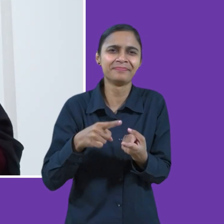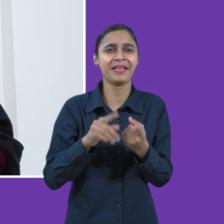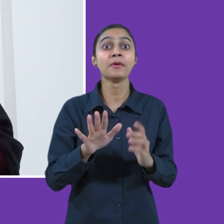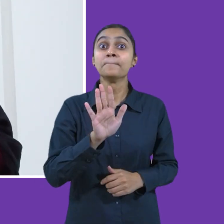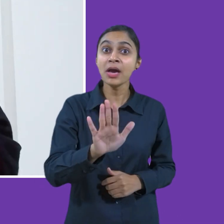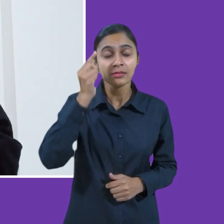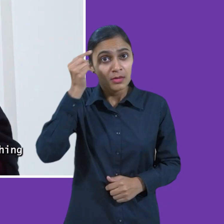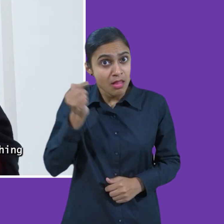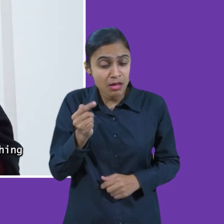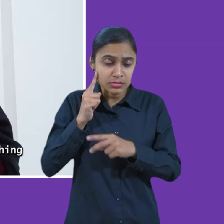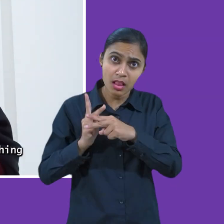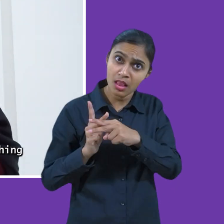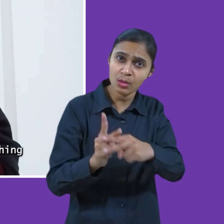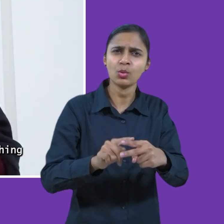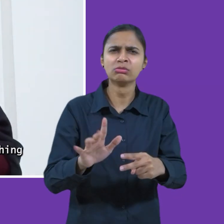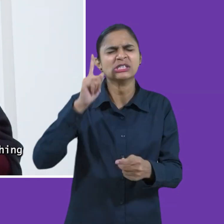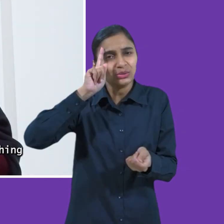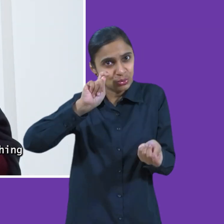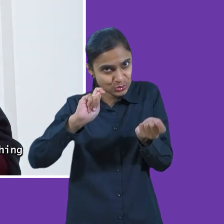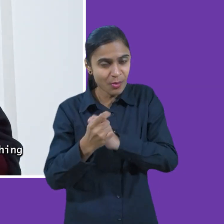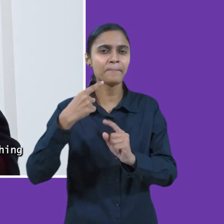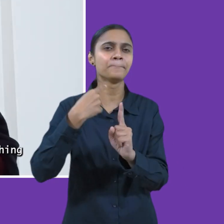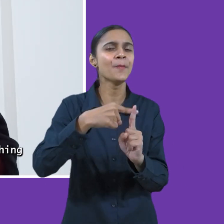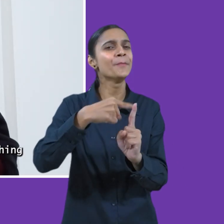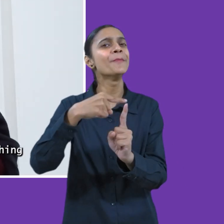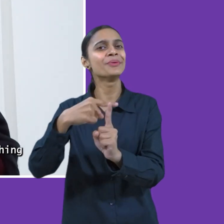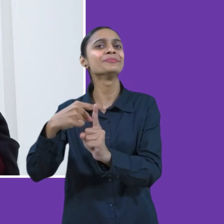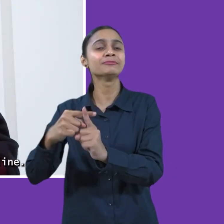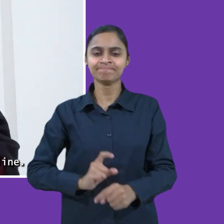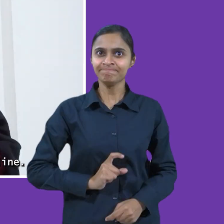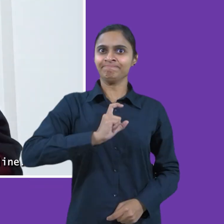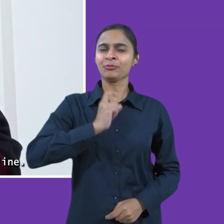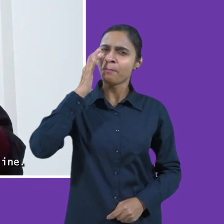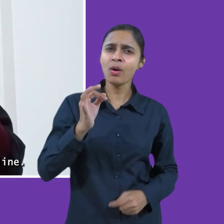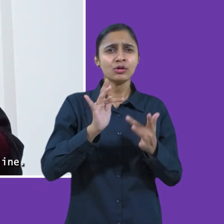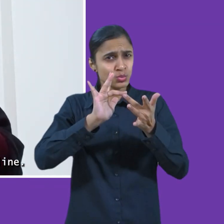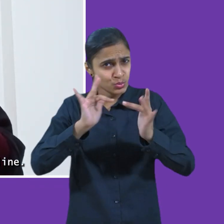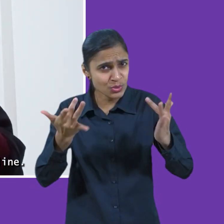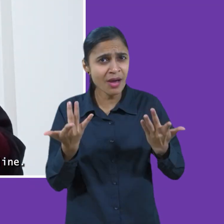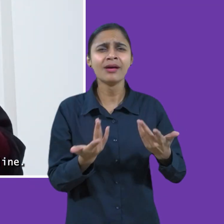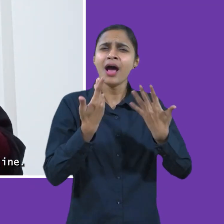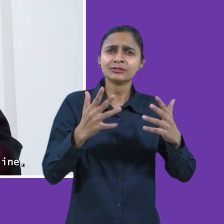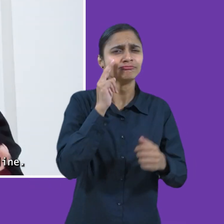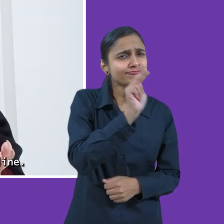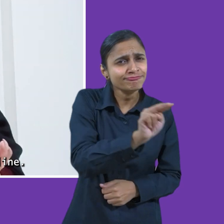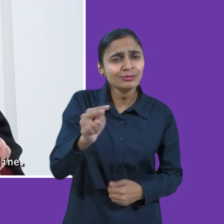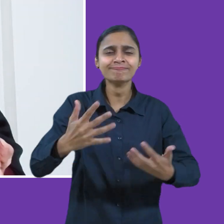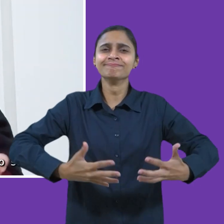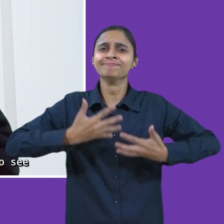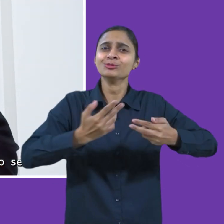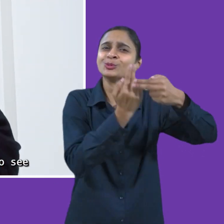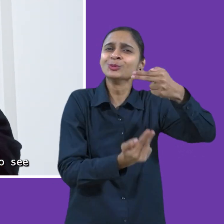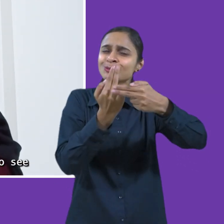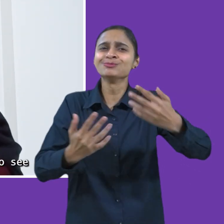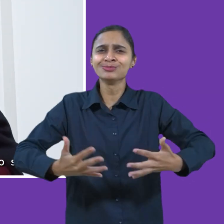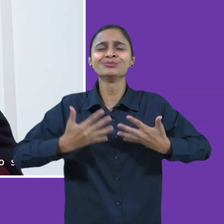that shift that particular mindset and do something more constructive. So in that case, is listening to affirmations, which you'll find online,